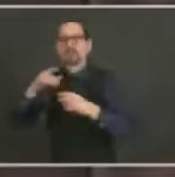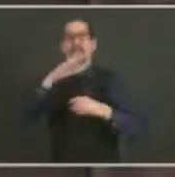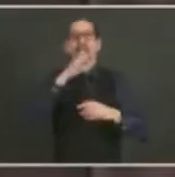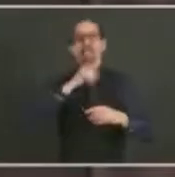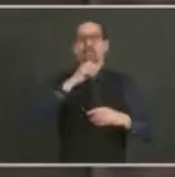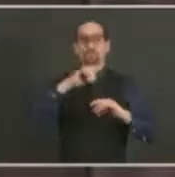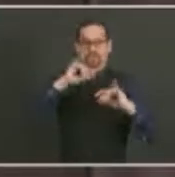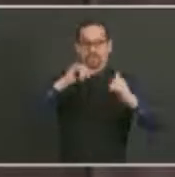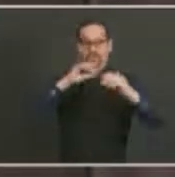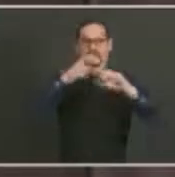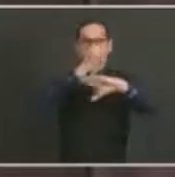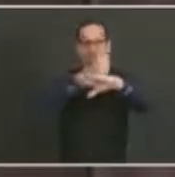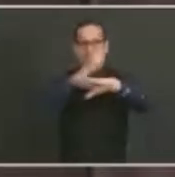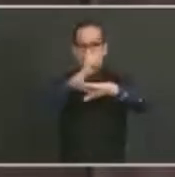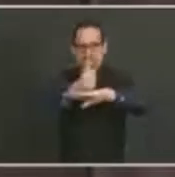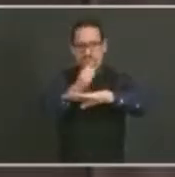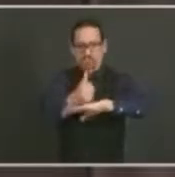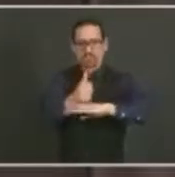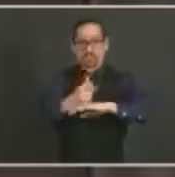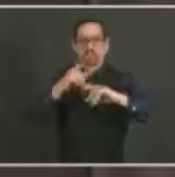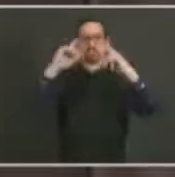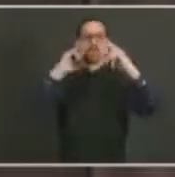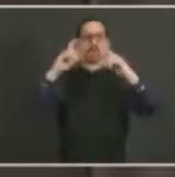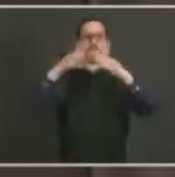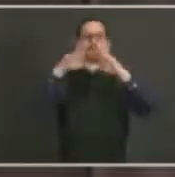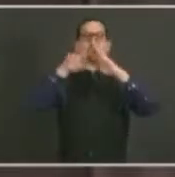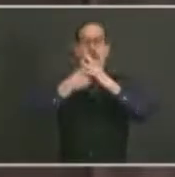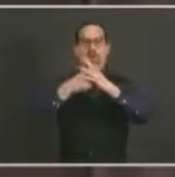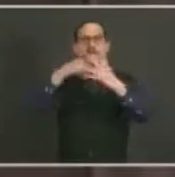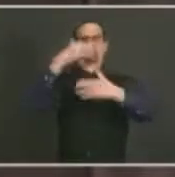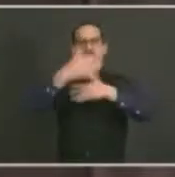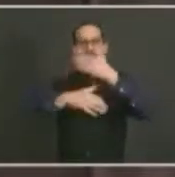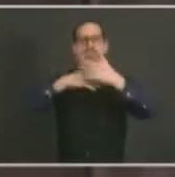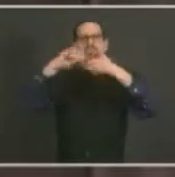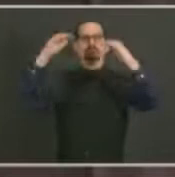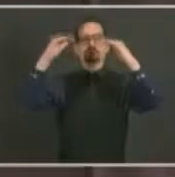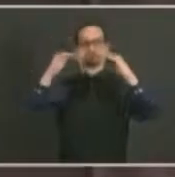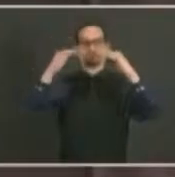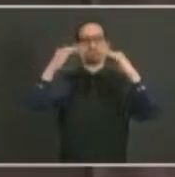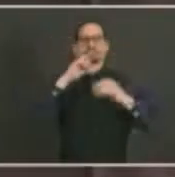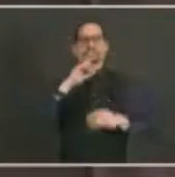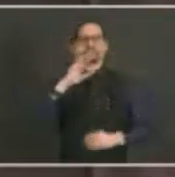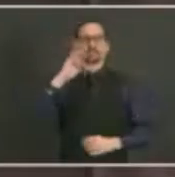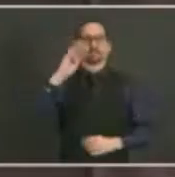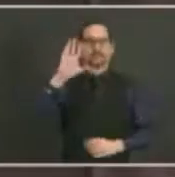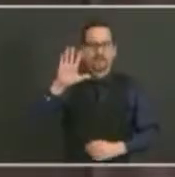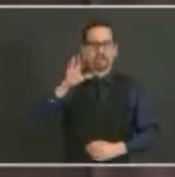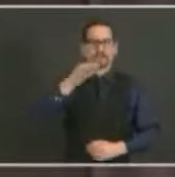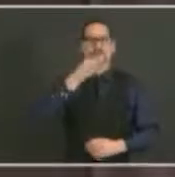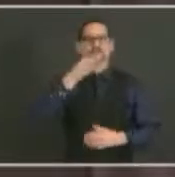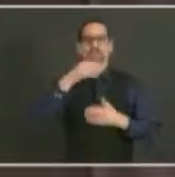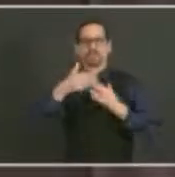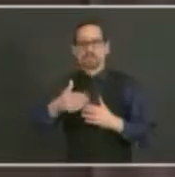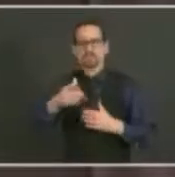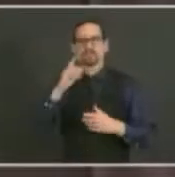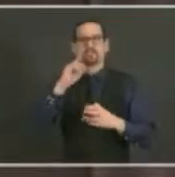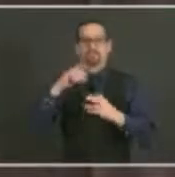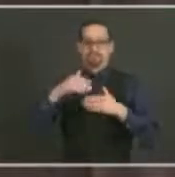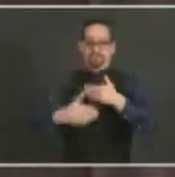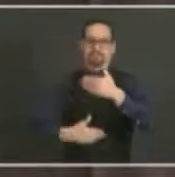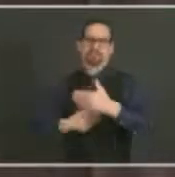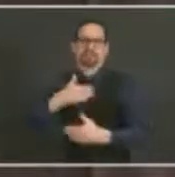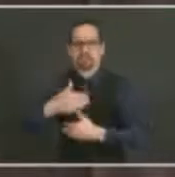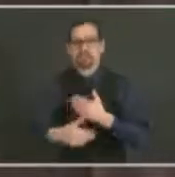the 65 and older at the appropriate time. I think that's a few weeks down the line. But when that happens, you're going to see the state